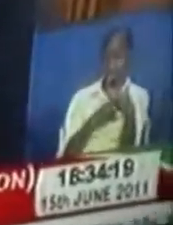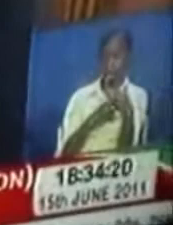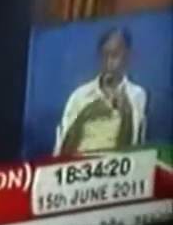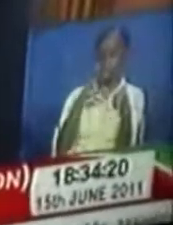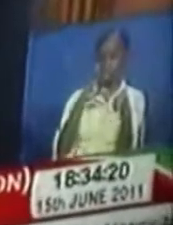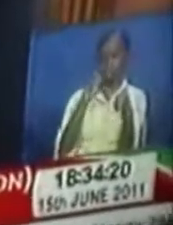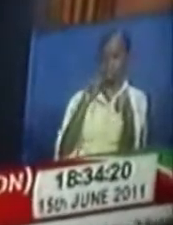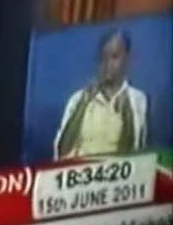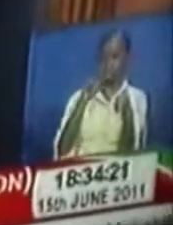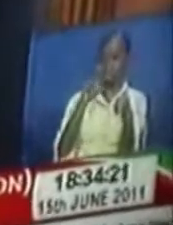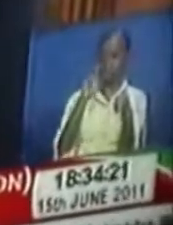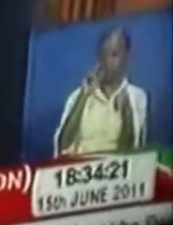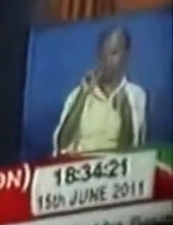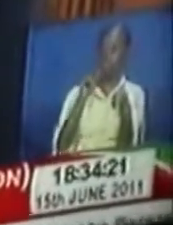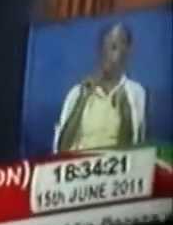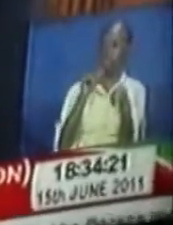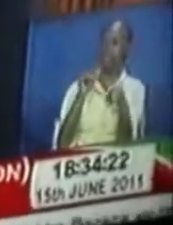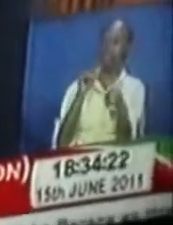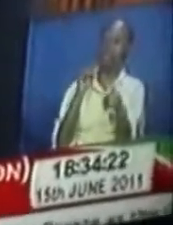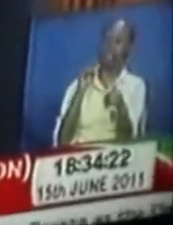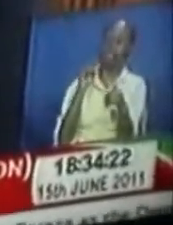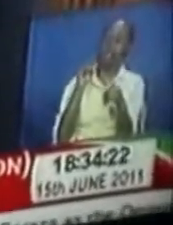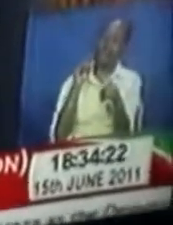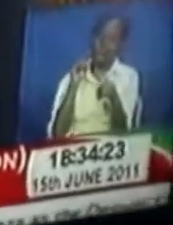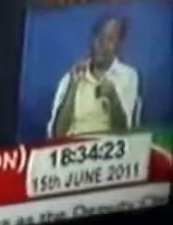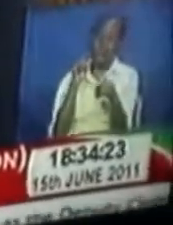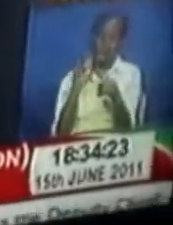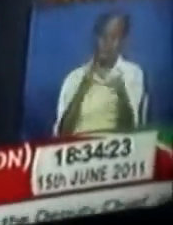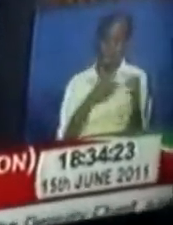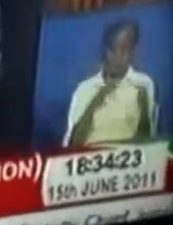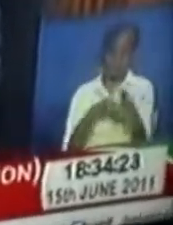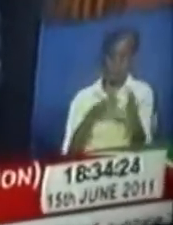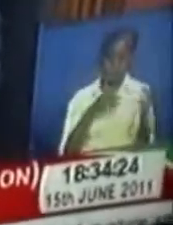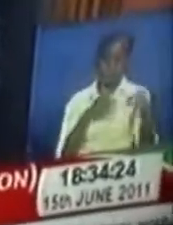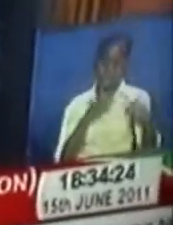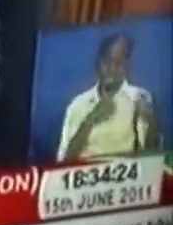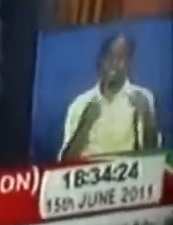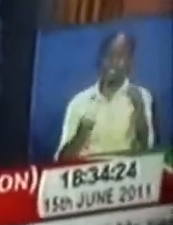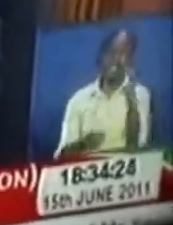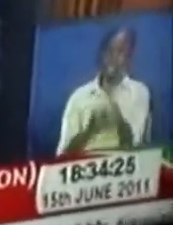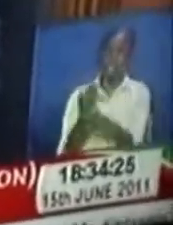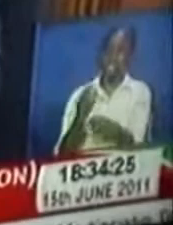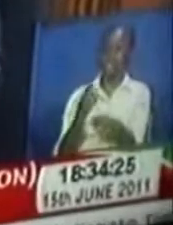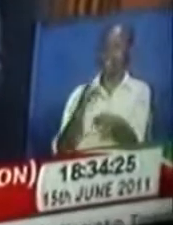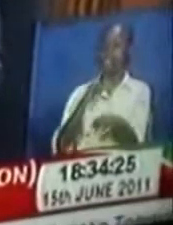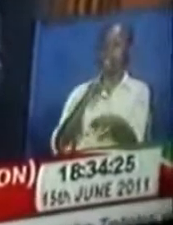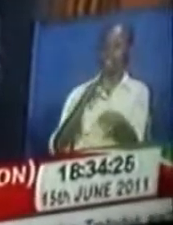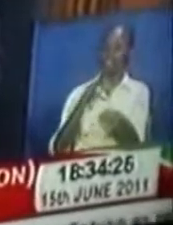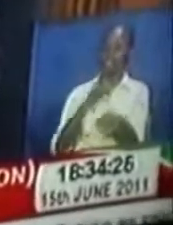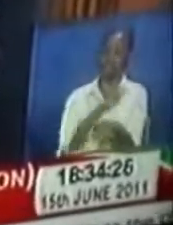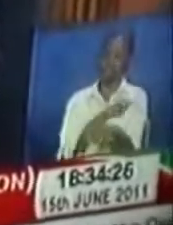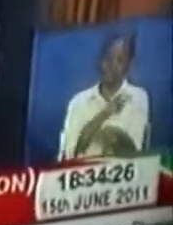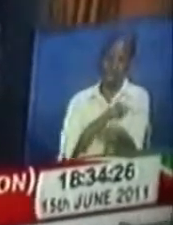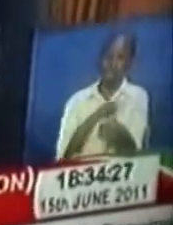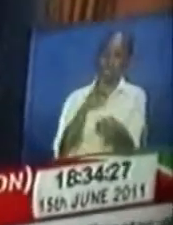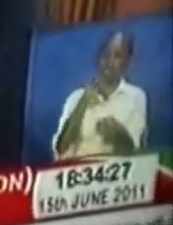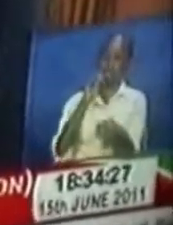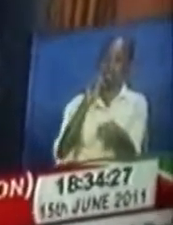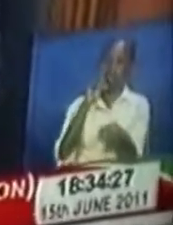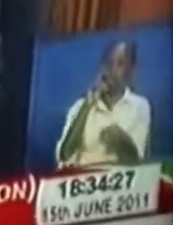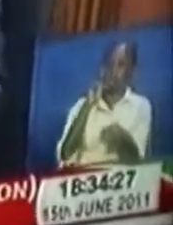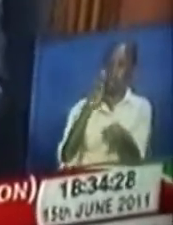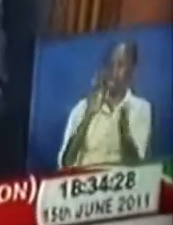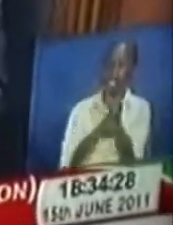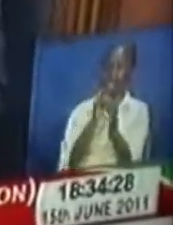Conduct is grossly disorderly if the member concerned creates actual disorder, knowingly raises a false point of order, uses or threatens